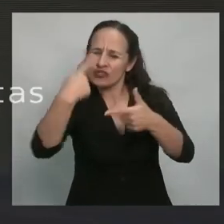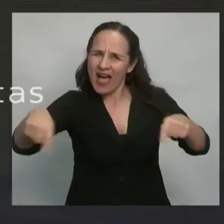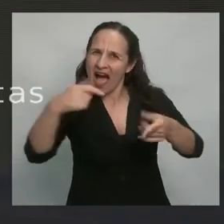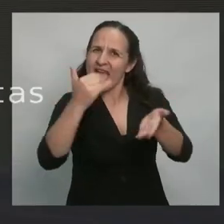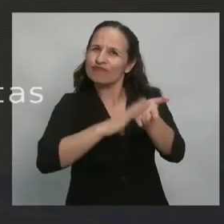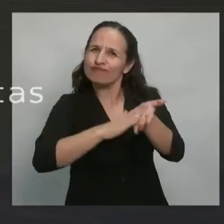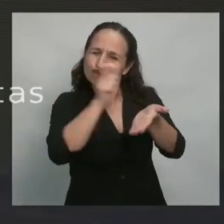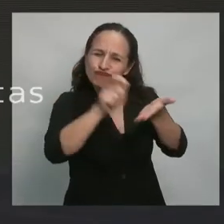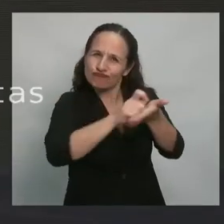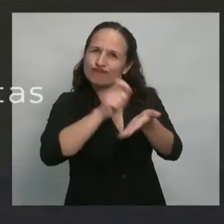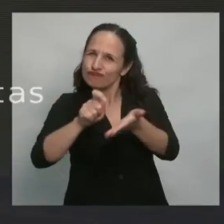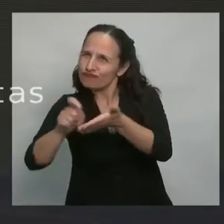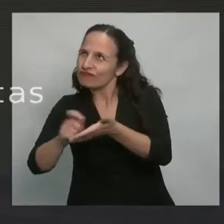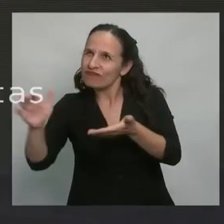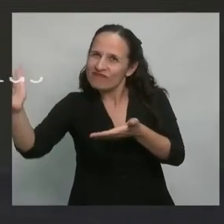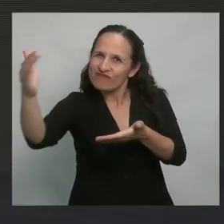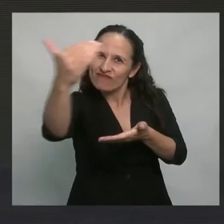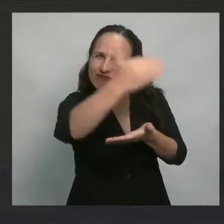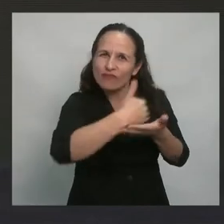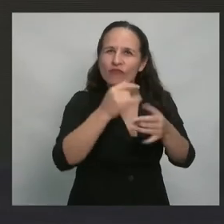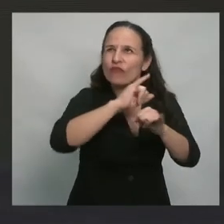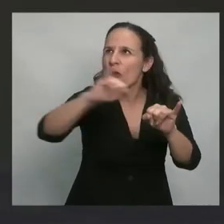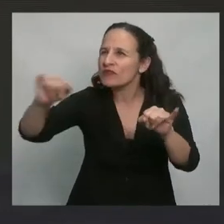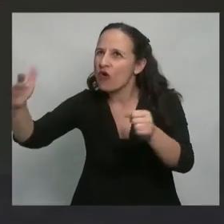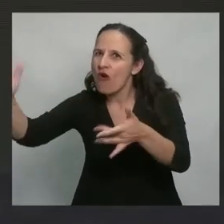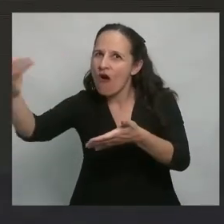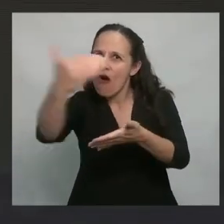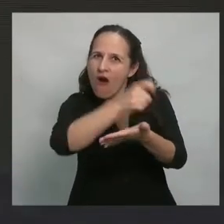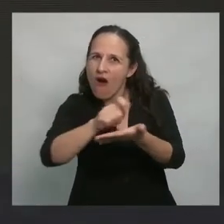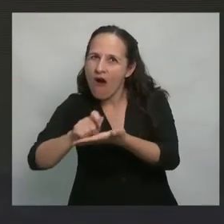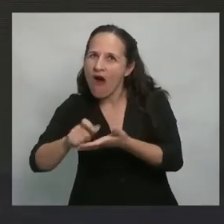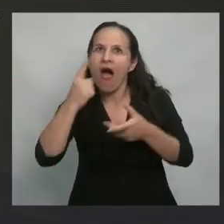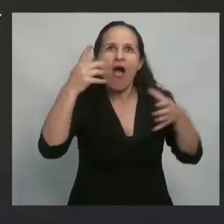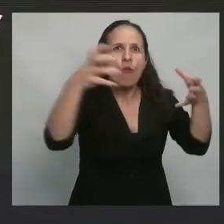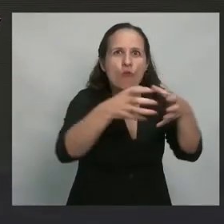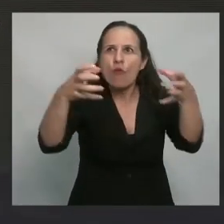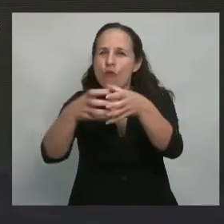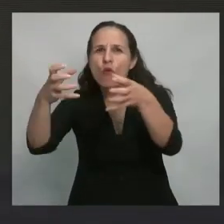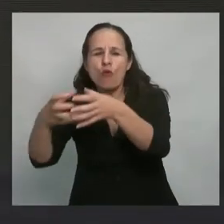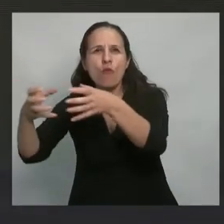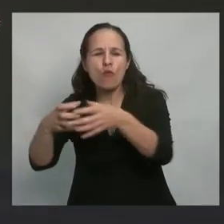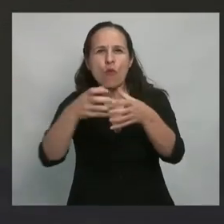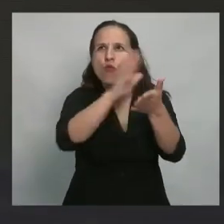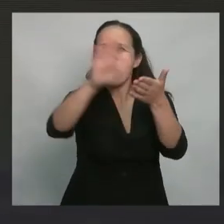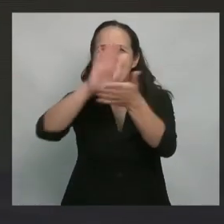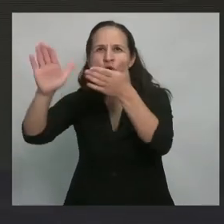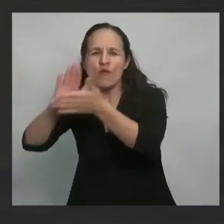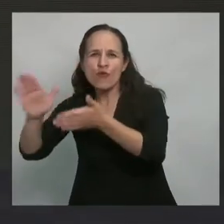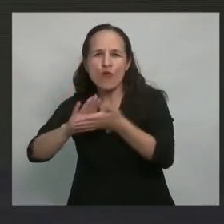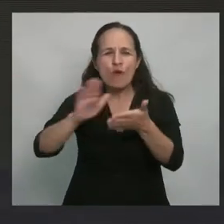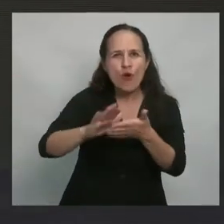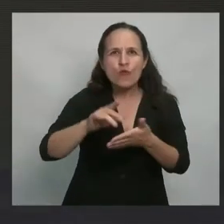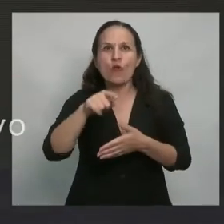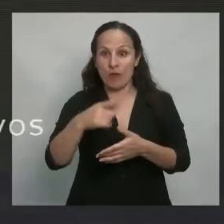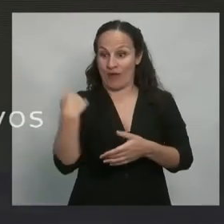collectives are being institutionalized. When our council first started and put out the first call